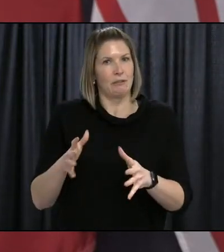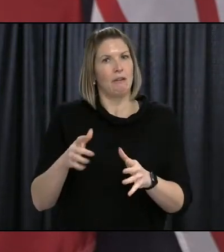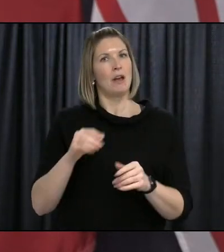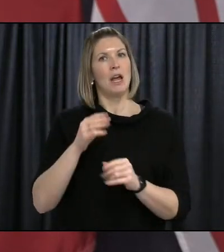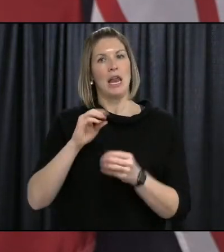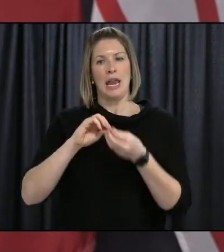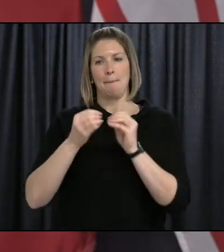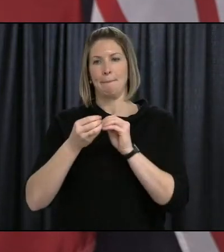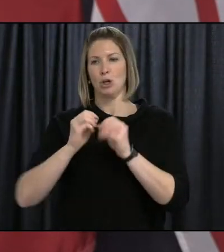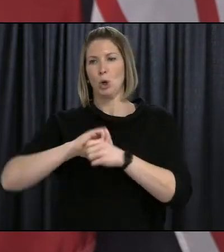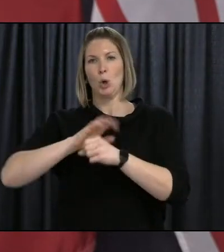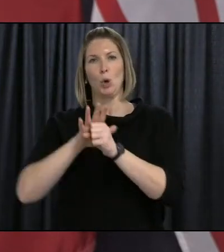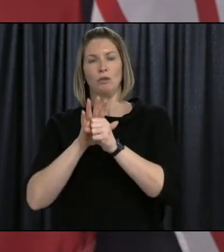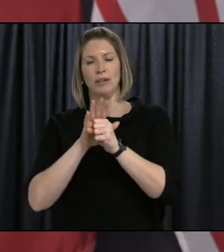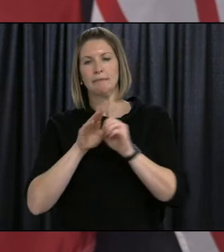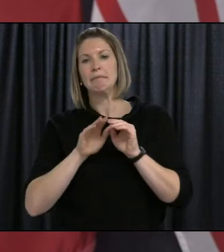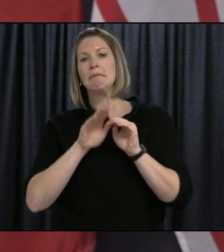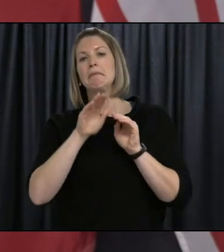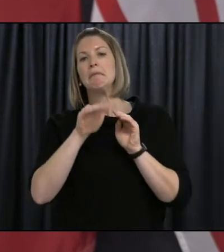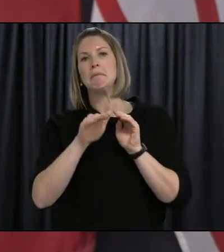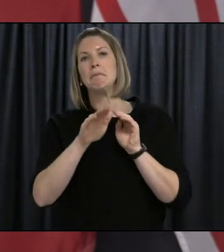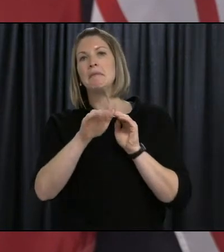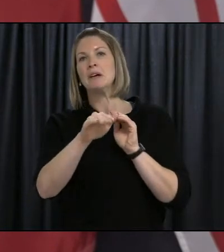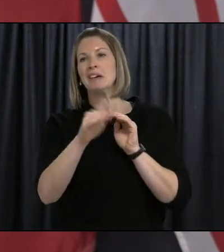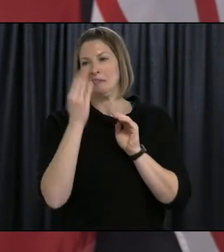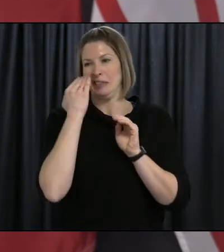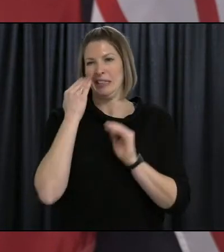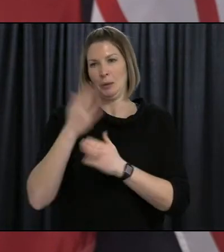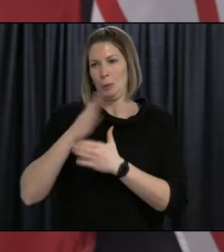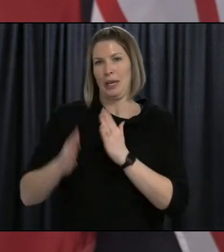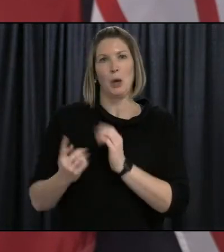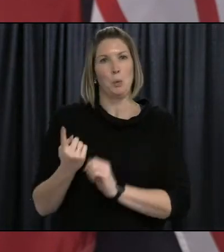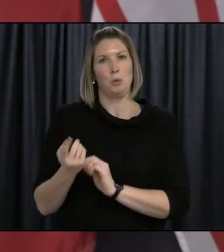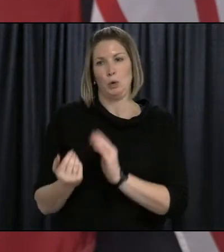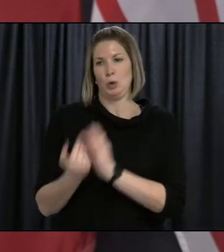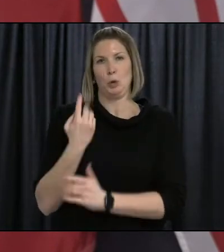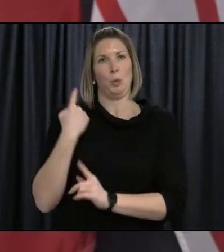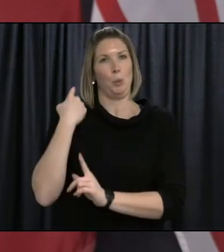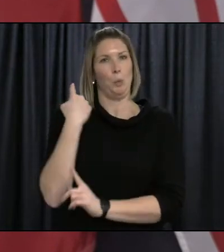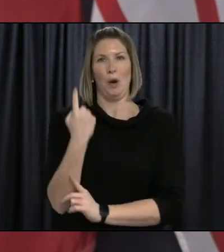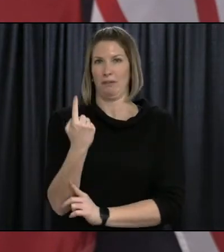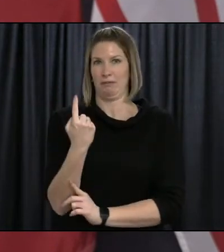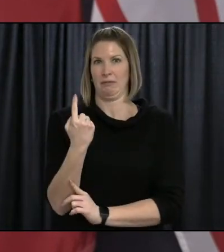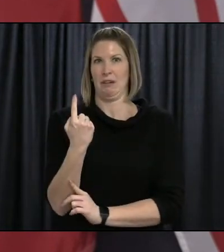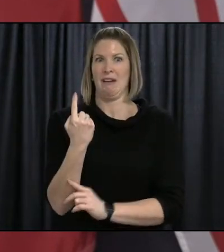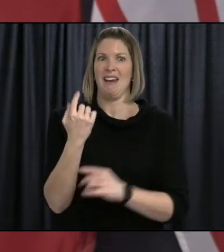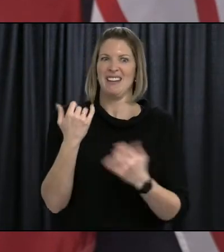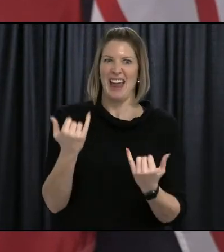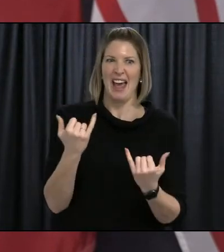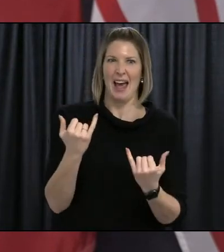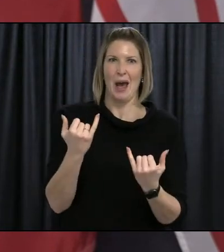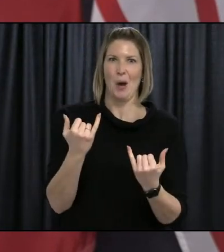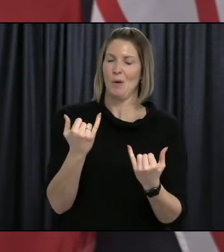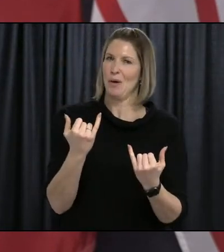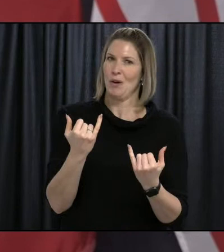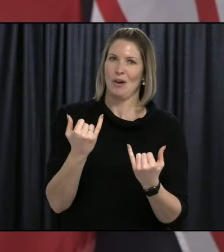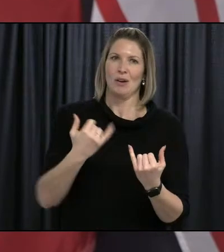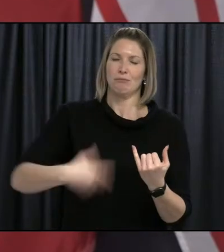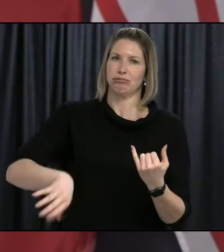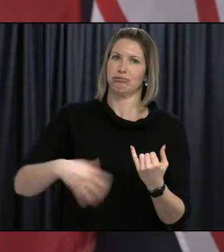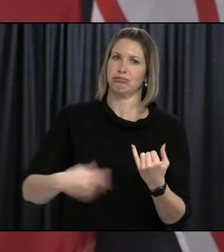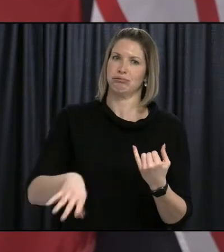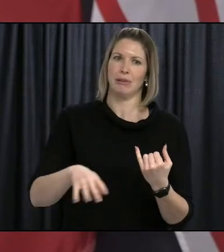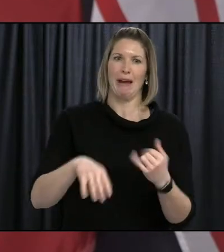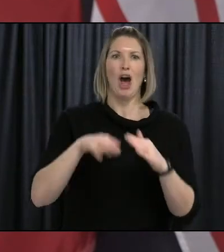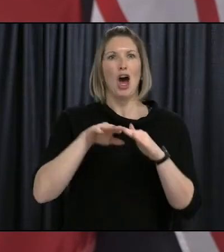cases. Over the weekend, the one new case was travel-related, and we're down to single digits for active cases. This is all thanks to